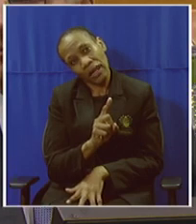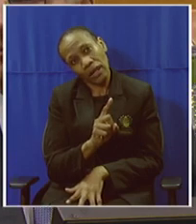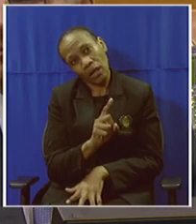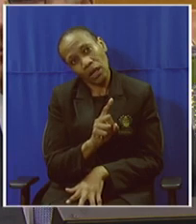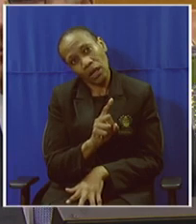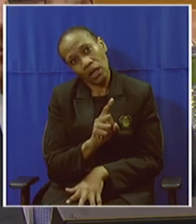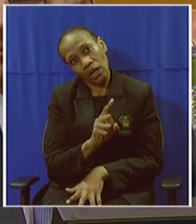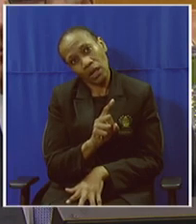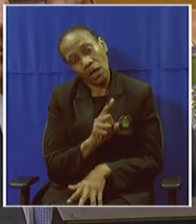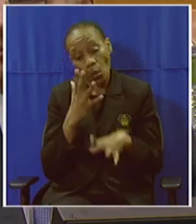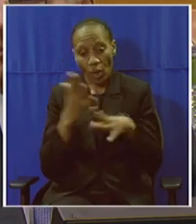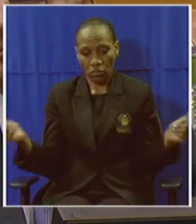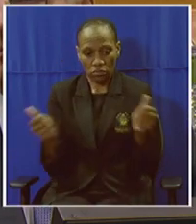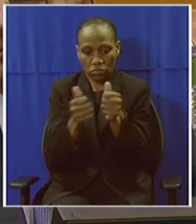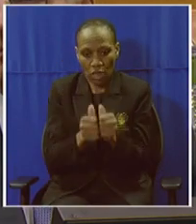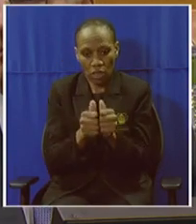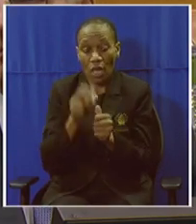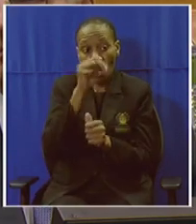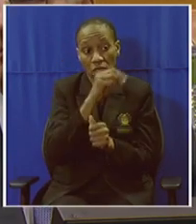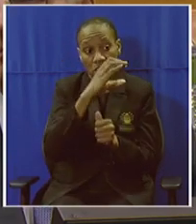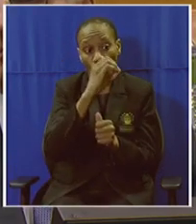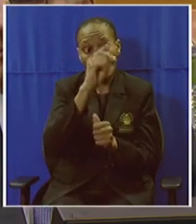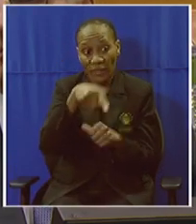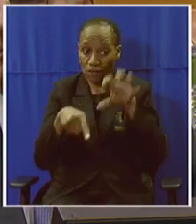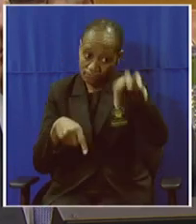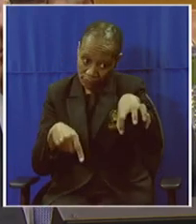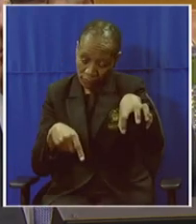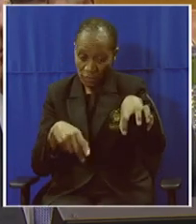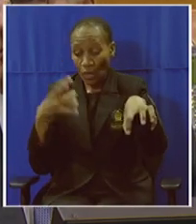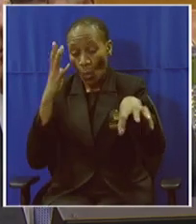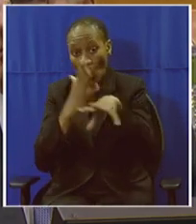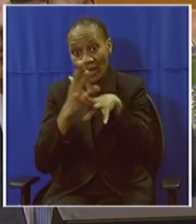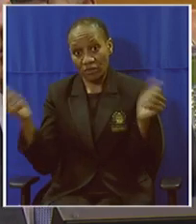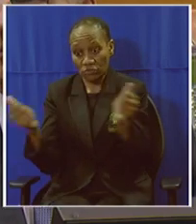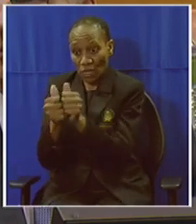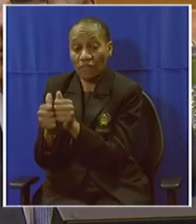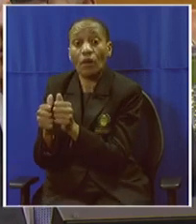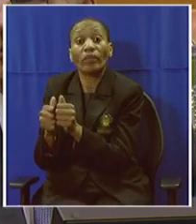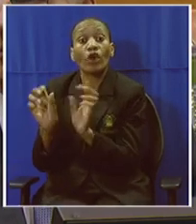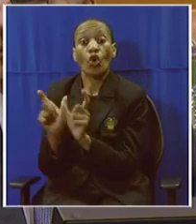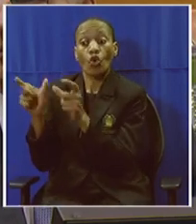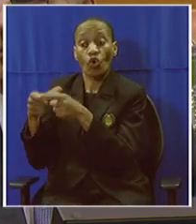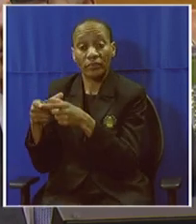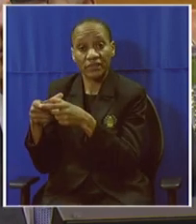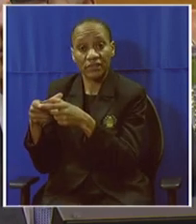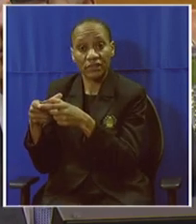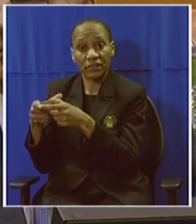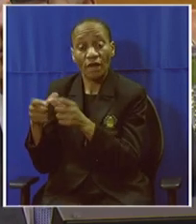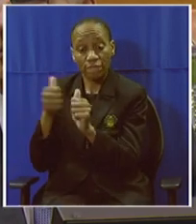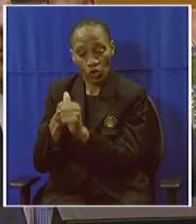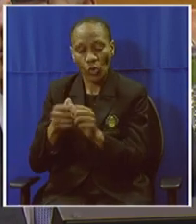the concurrence of the National Council of Provinces, a joint committee in terms of joint